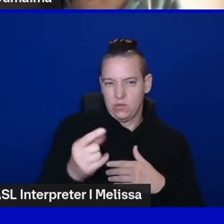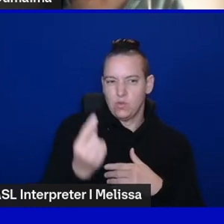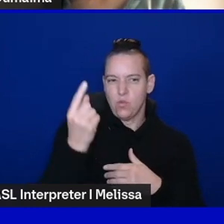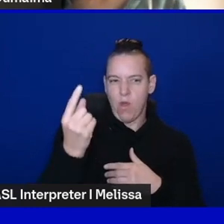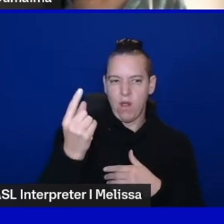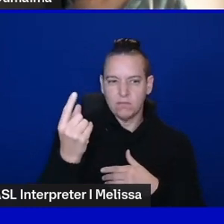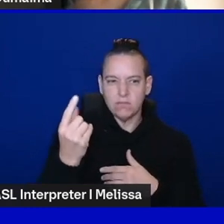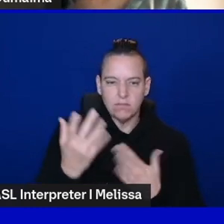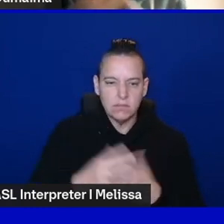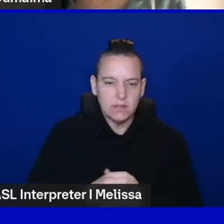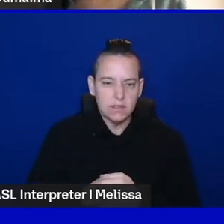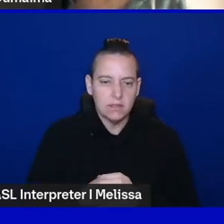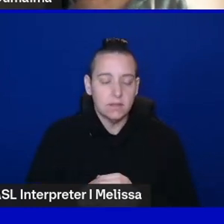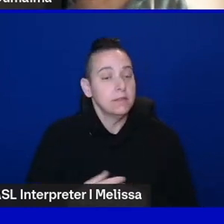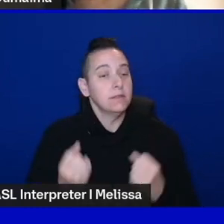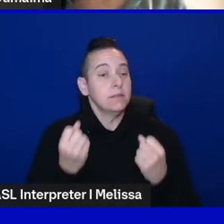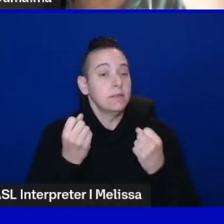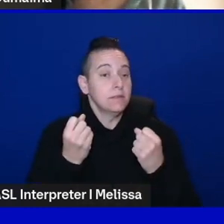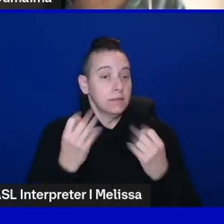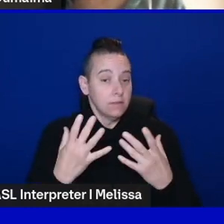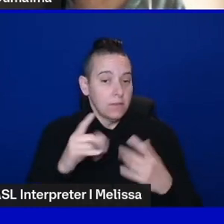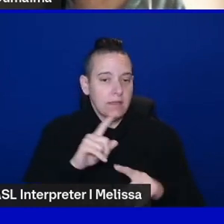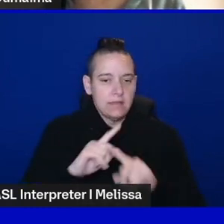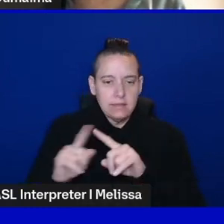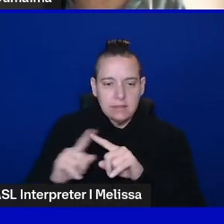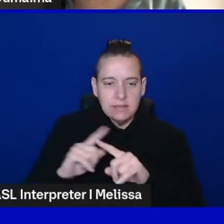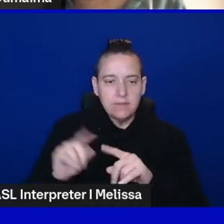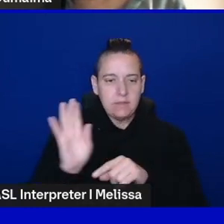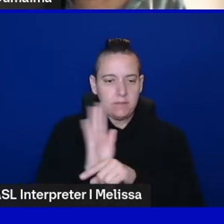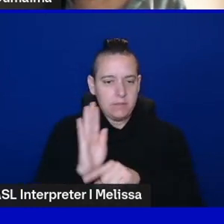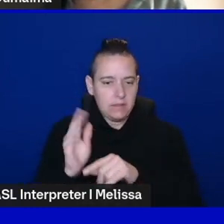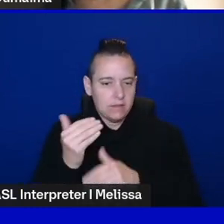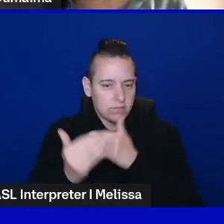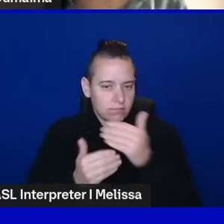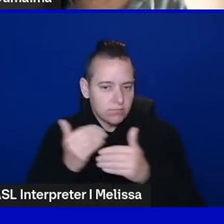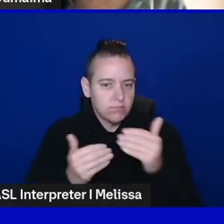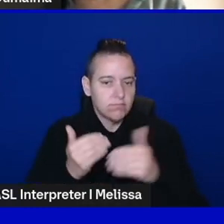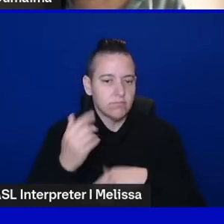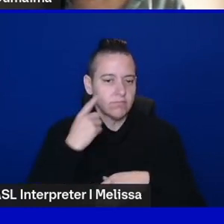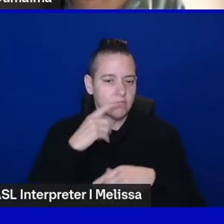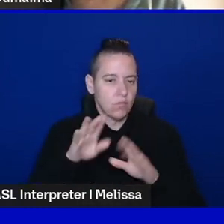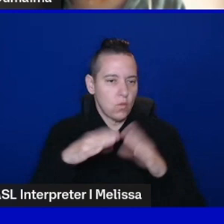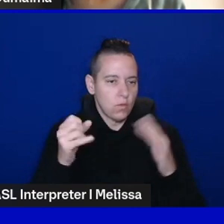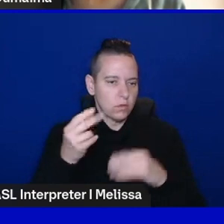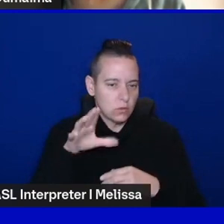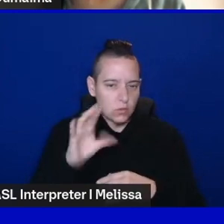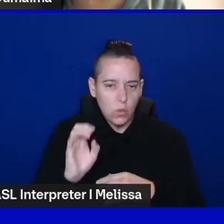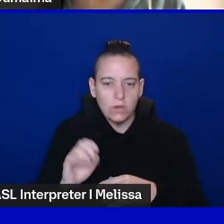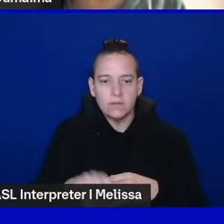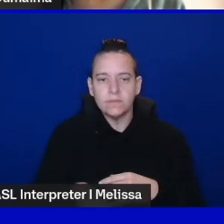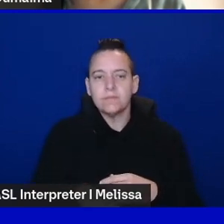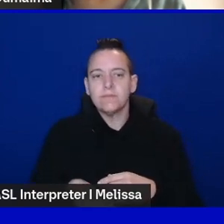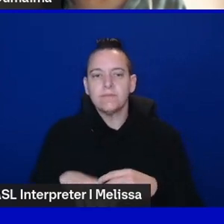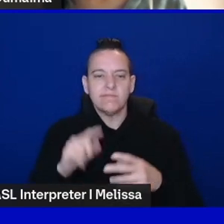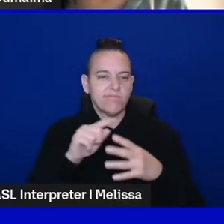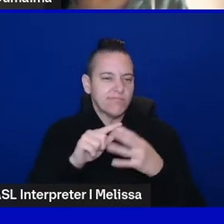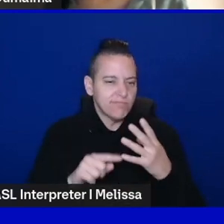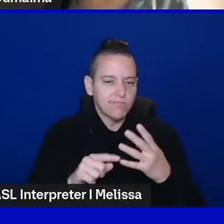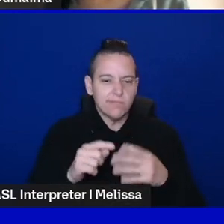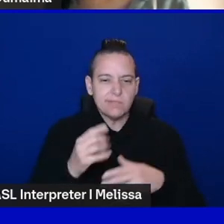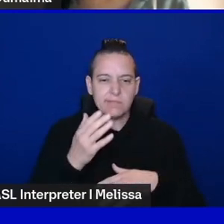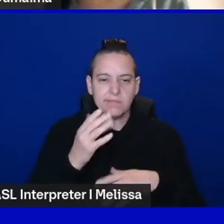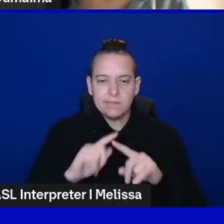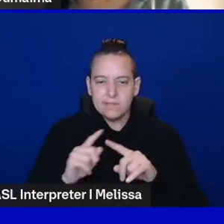cases. There are many open source business process managers like Activity, Cogito, and we